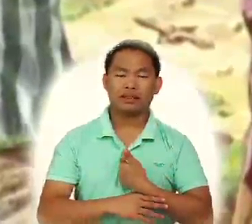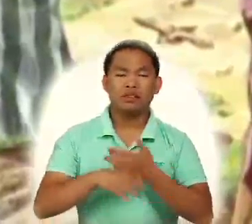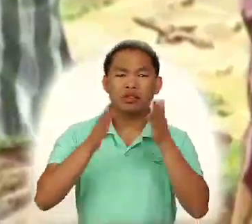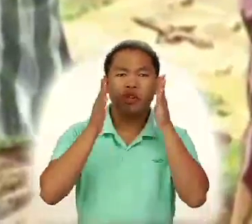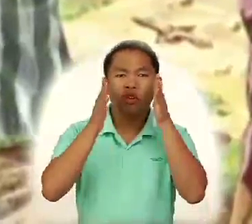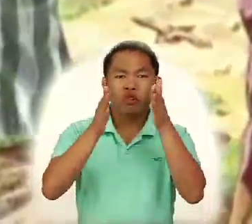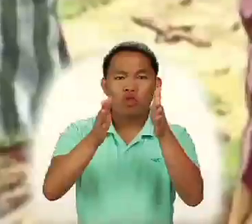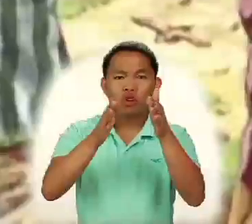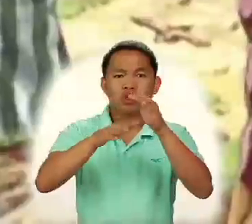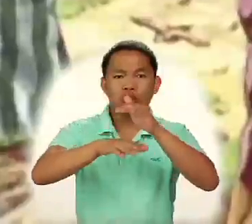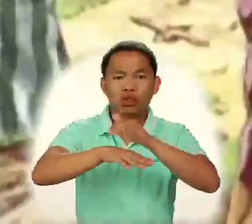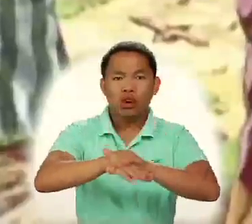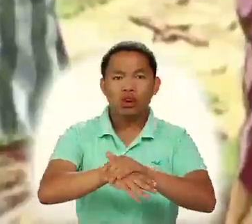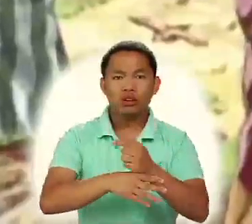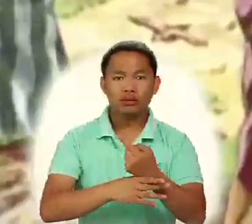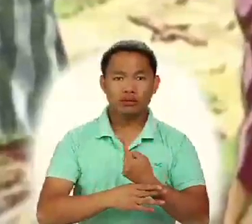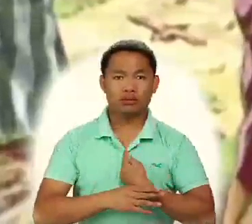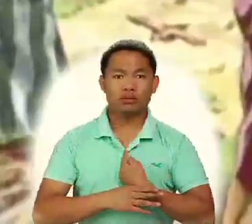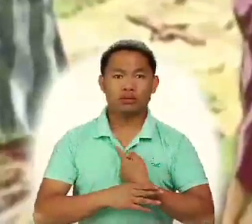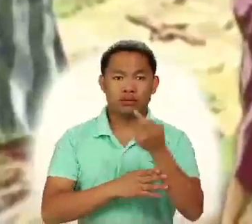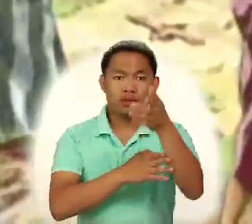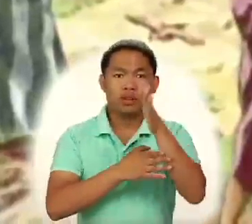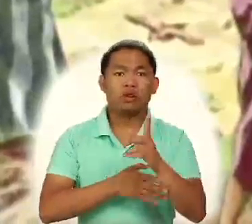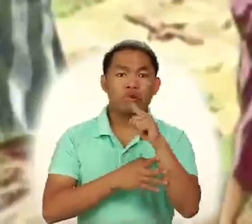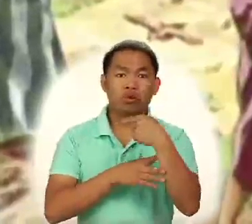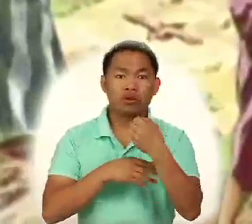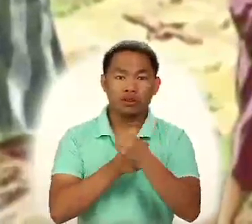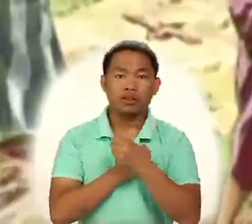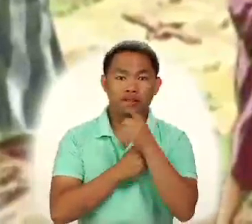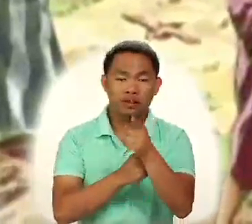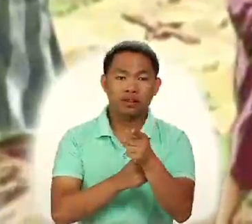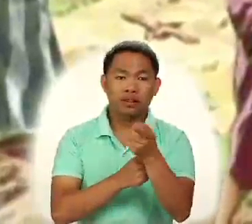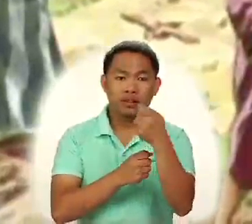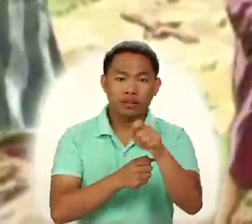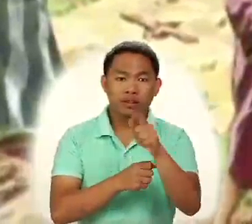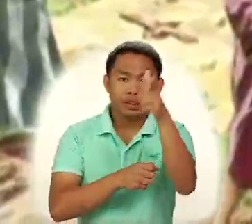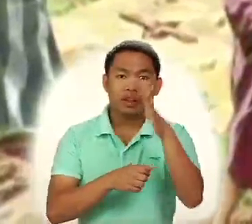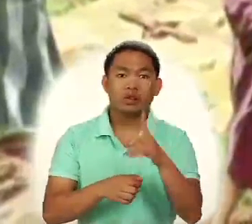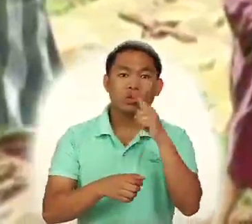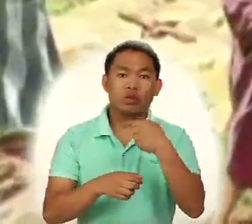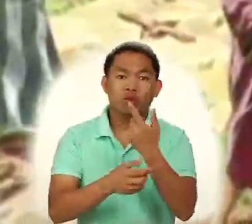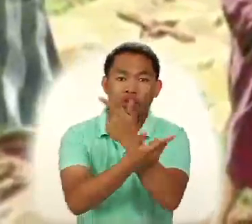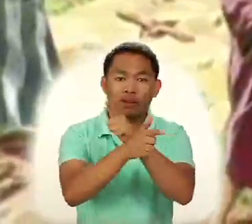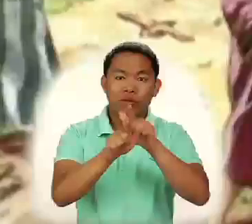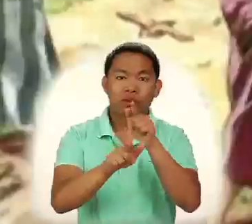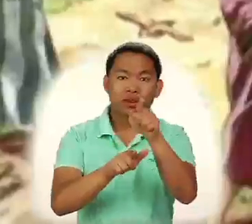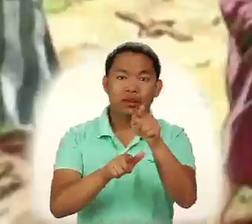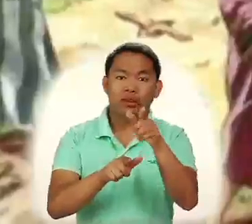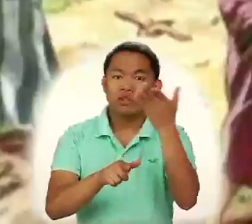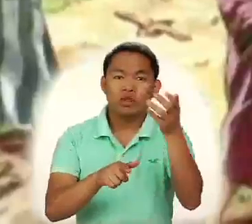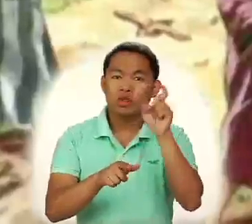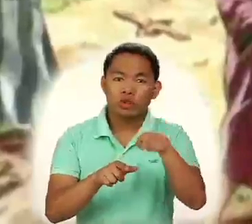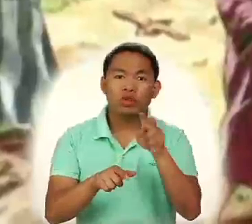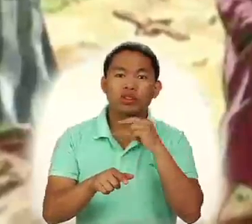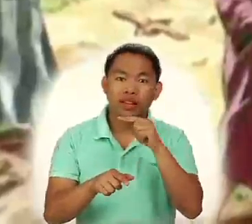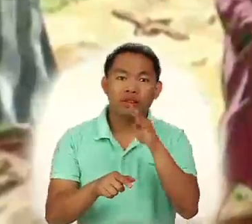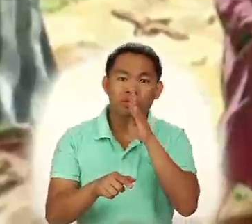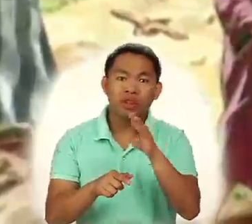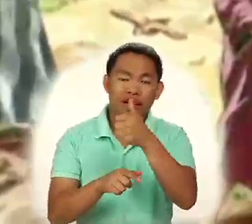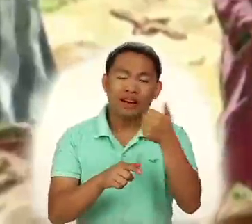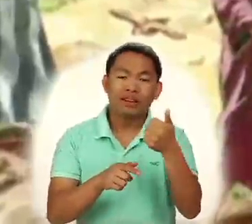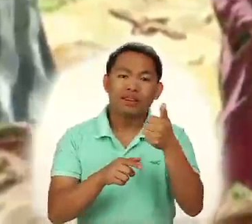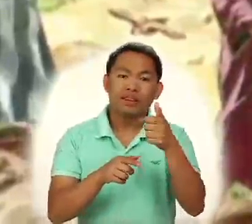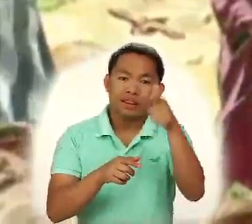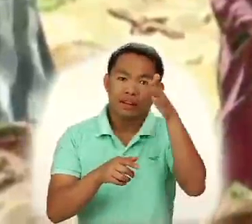Focus on me, the God who loved you, the God who liberated you. There should not be any other gods besides